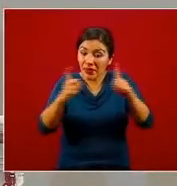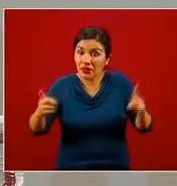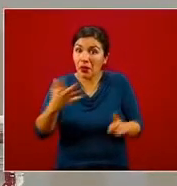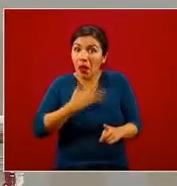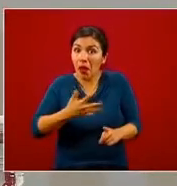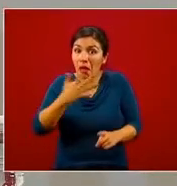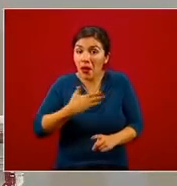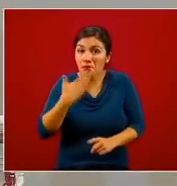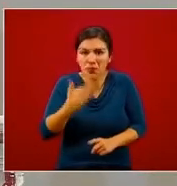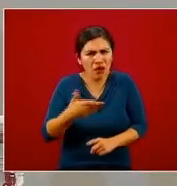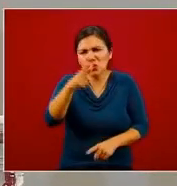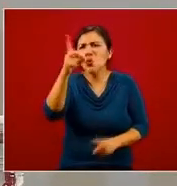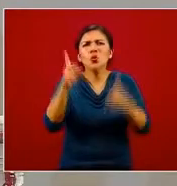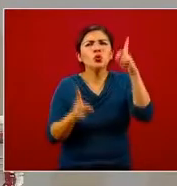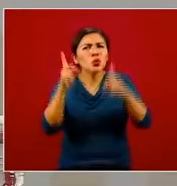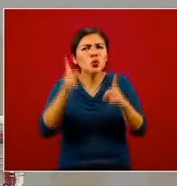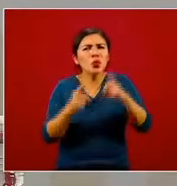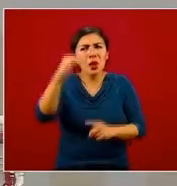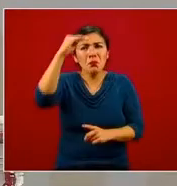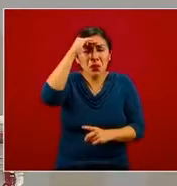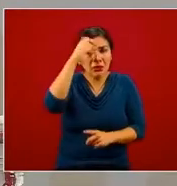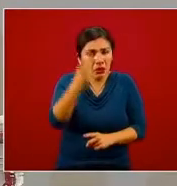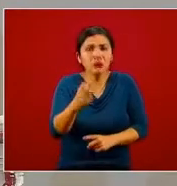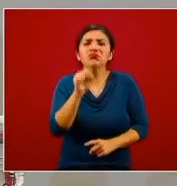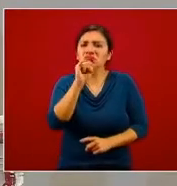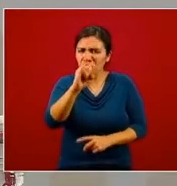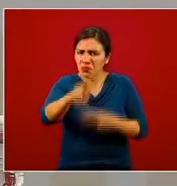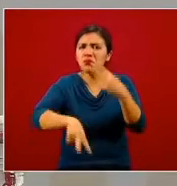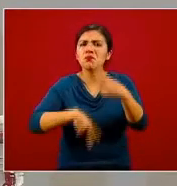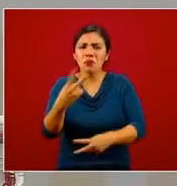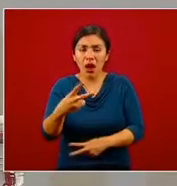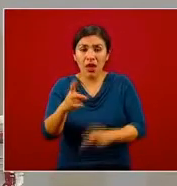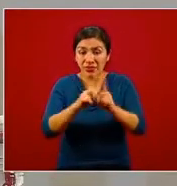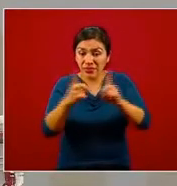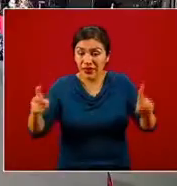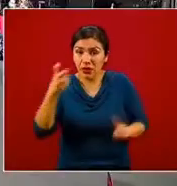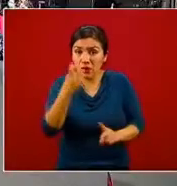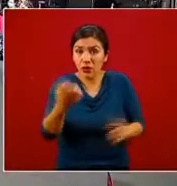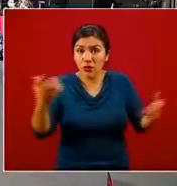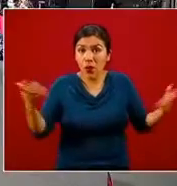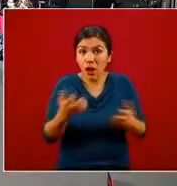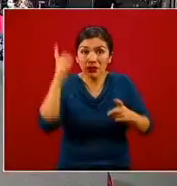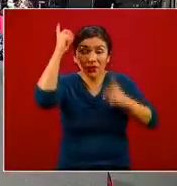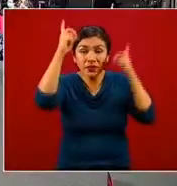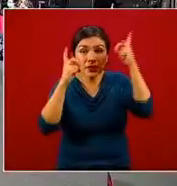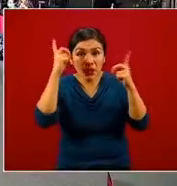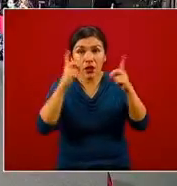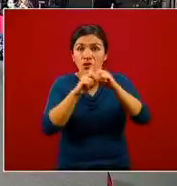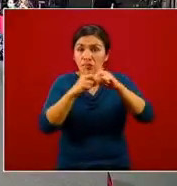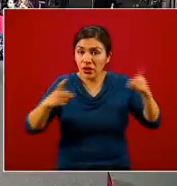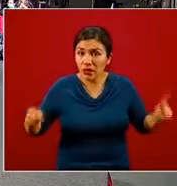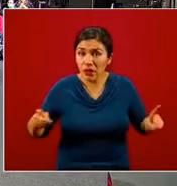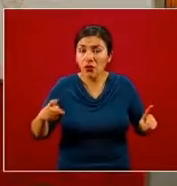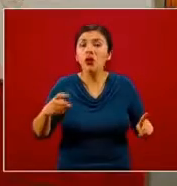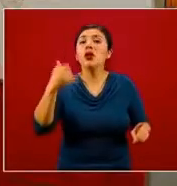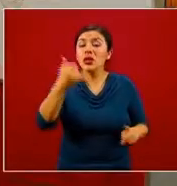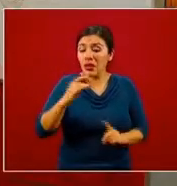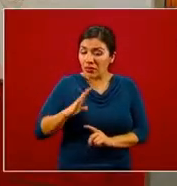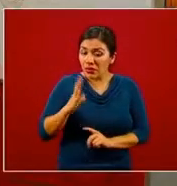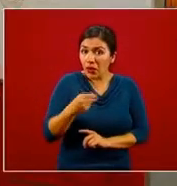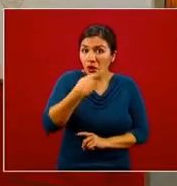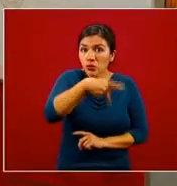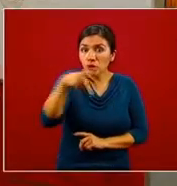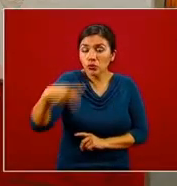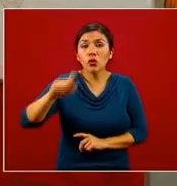cases, but also industry that will save lives. So have no doubt that it will be